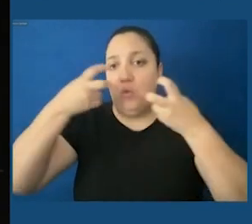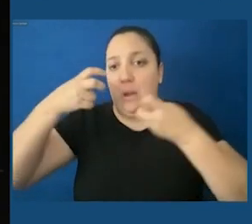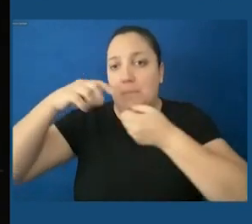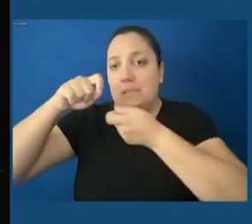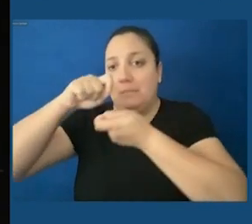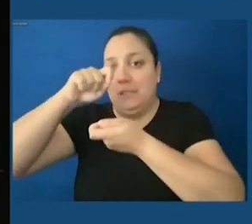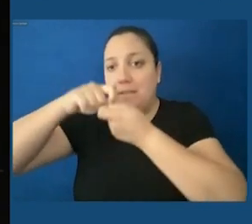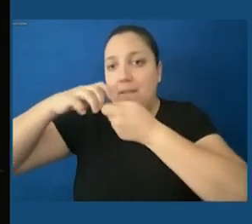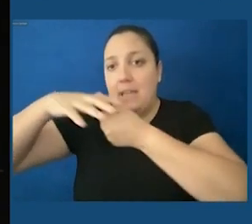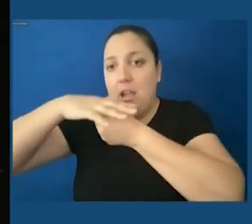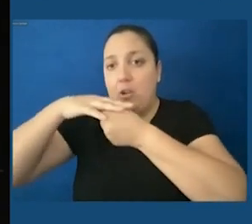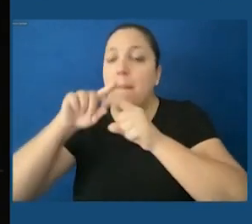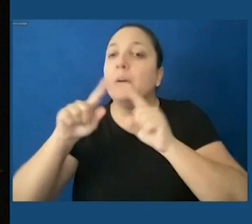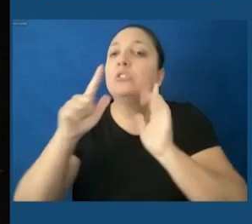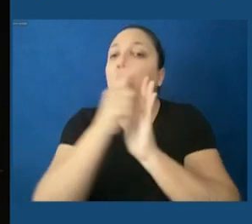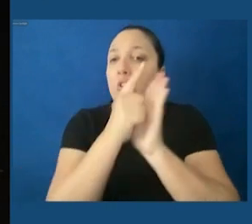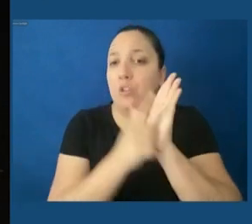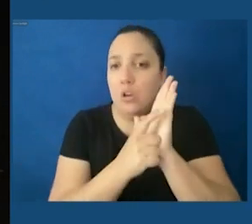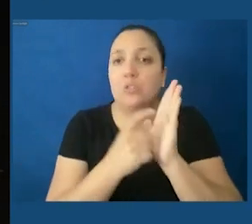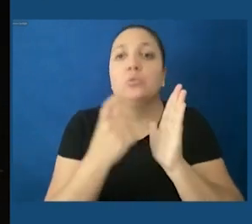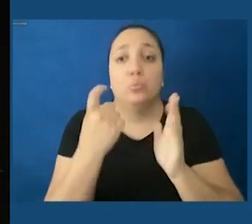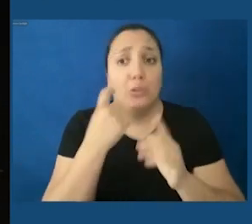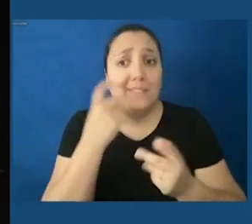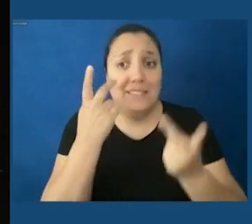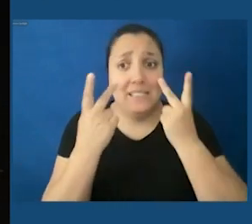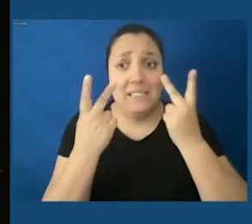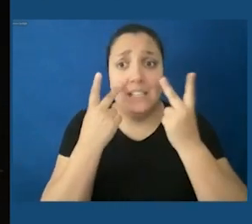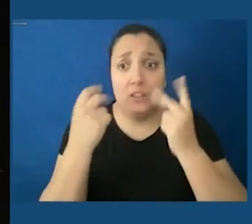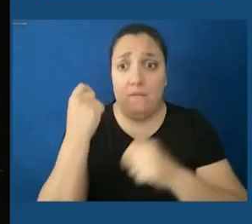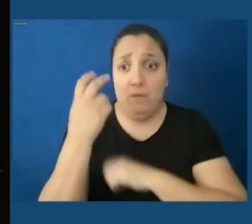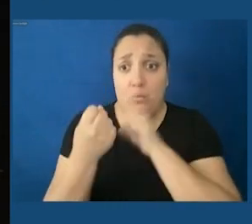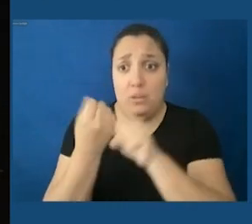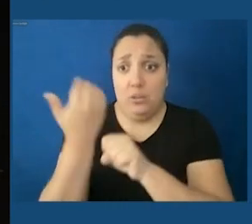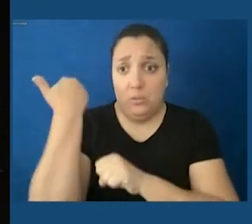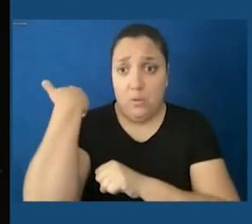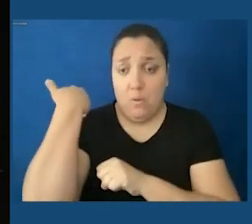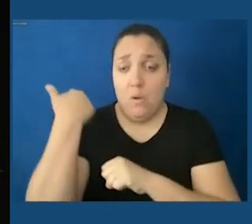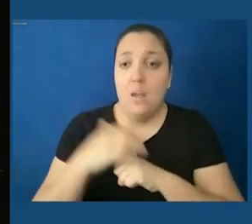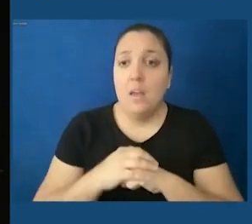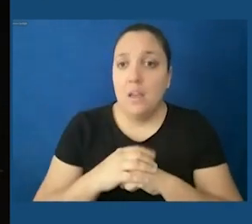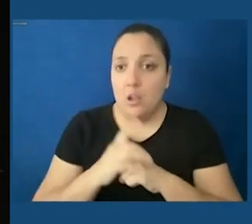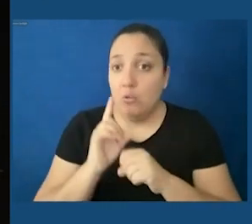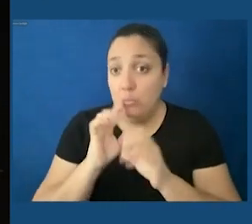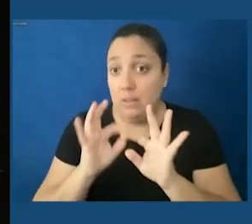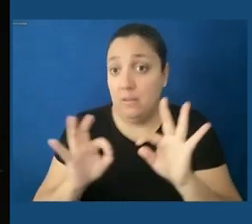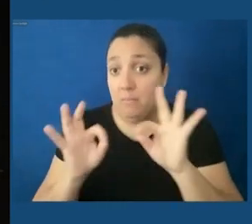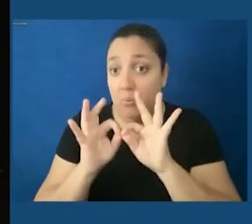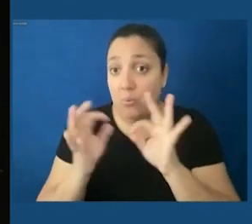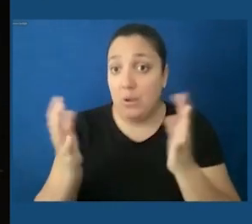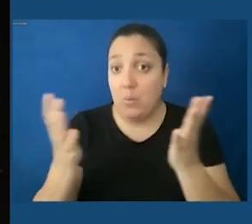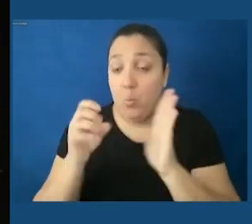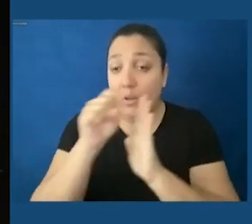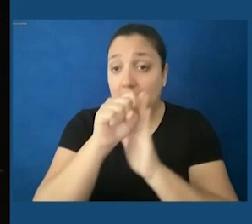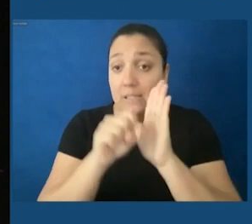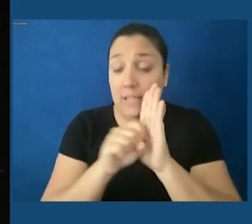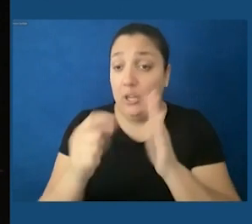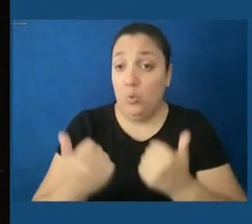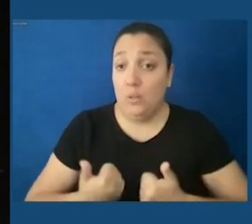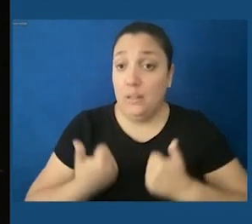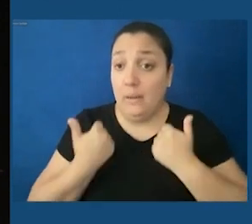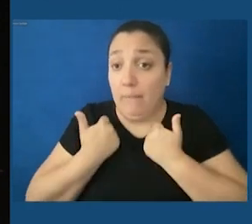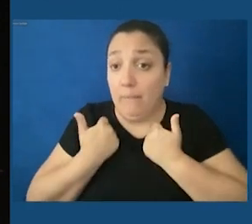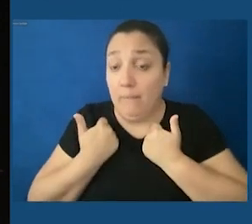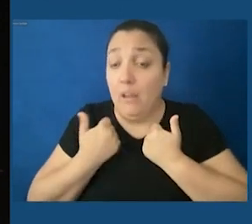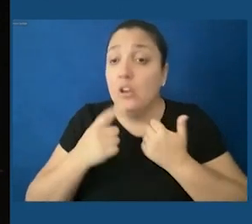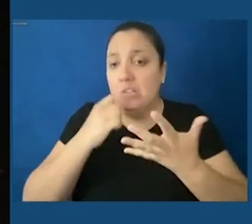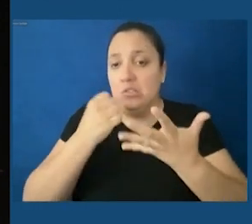laws. And we've certainly seen that in the last couple of years about it really matters what state you're in, right? So it ranks the